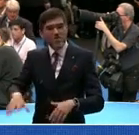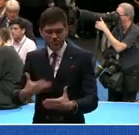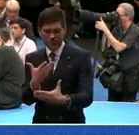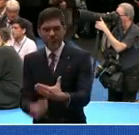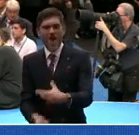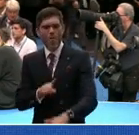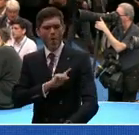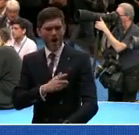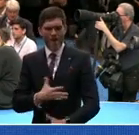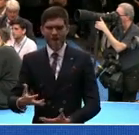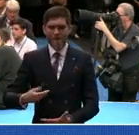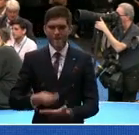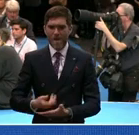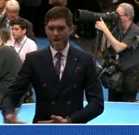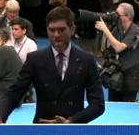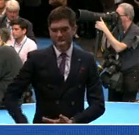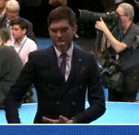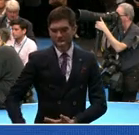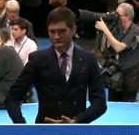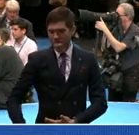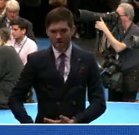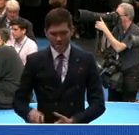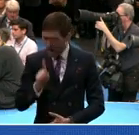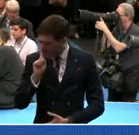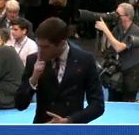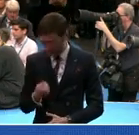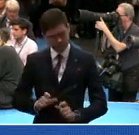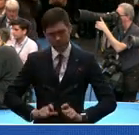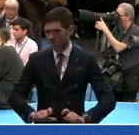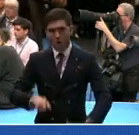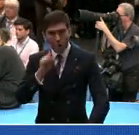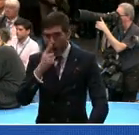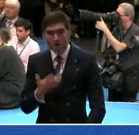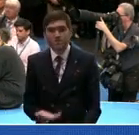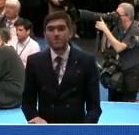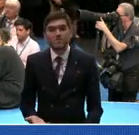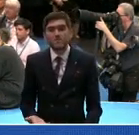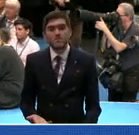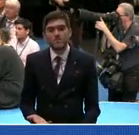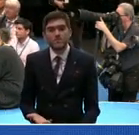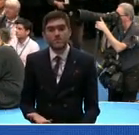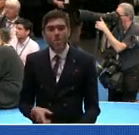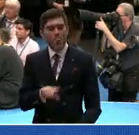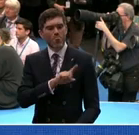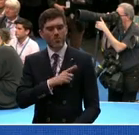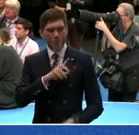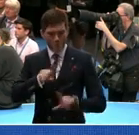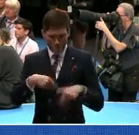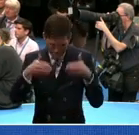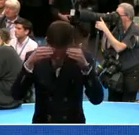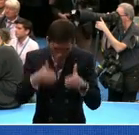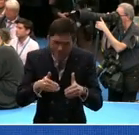their pockets. This cannot continue, which is why we are going after the criminals